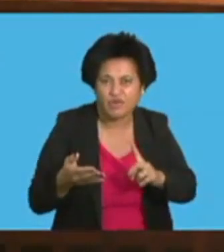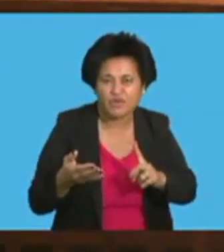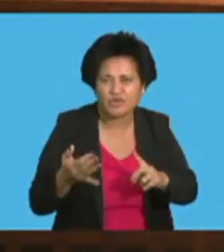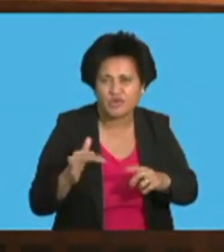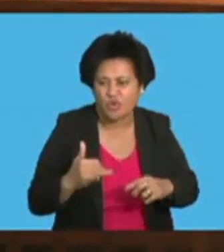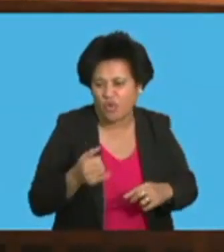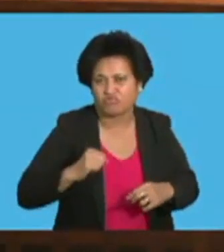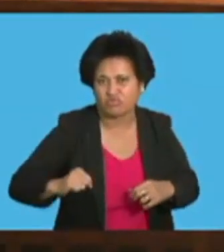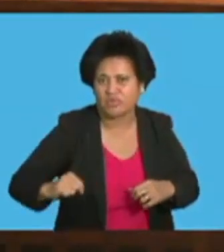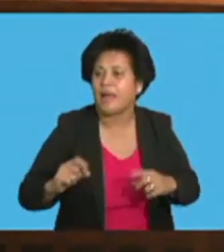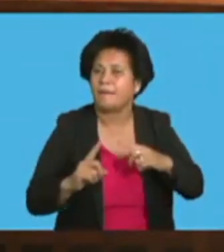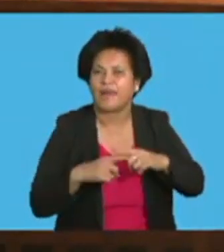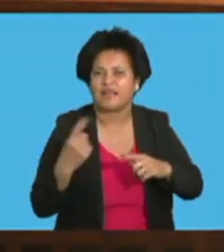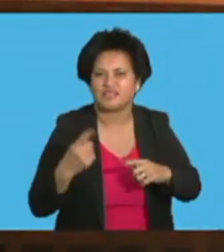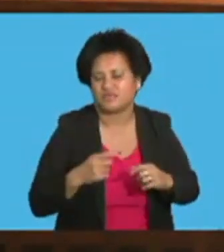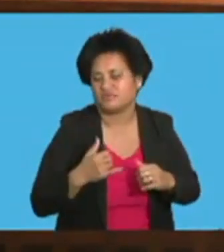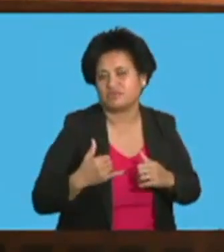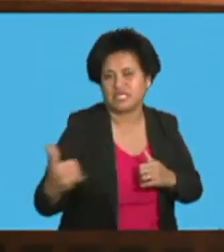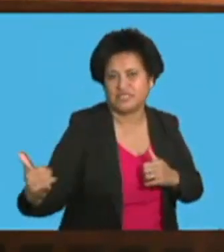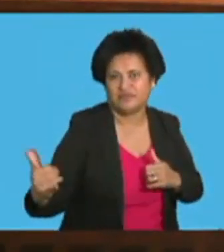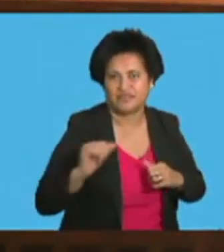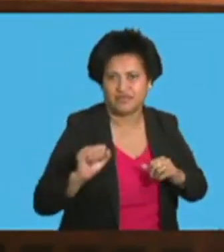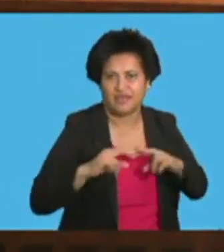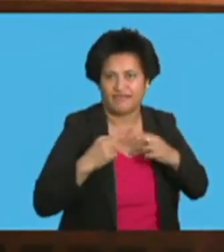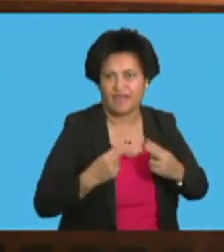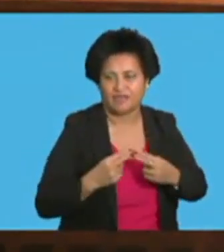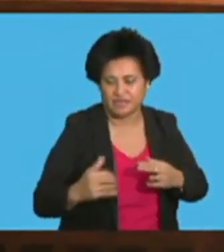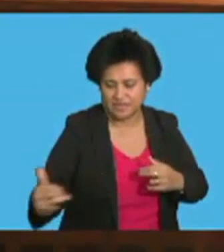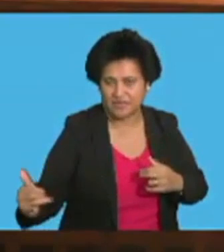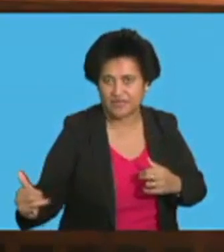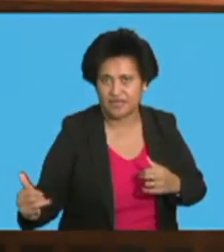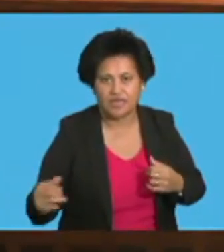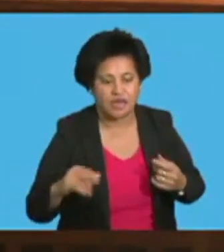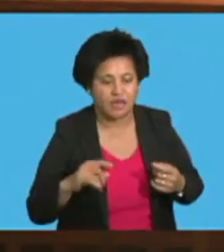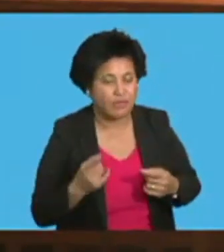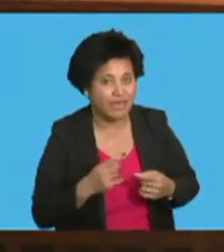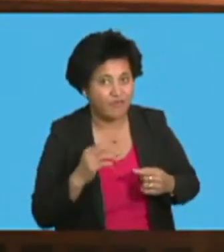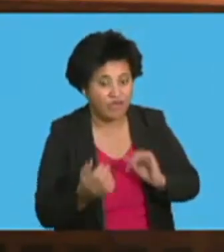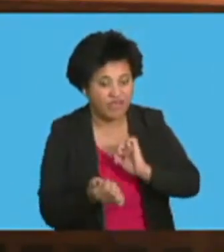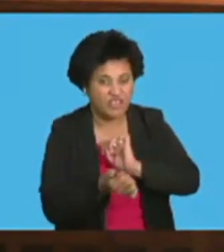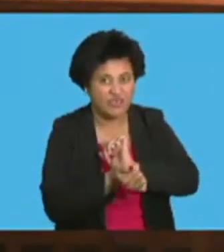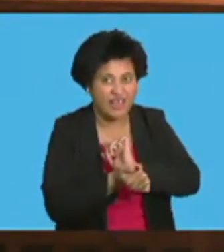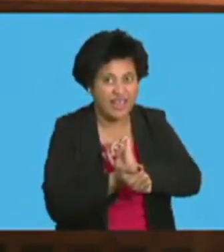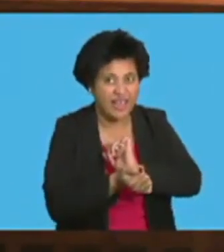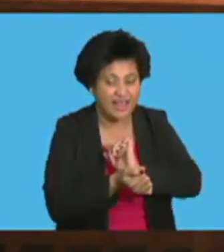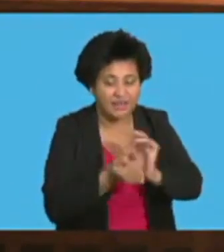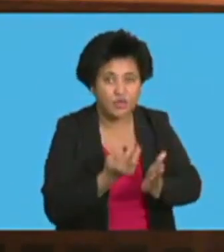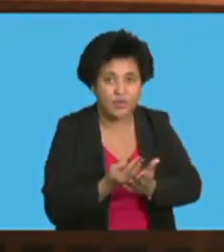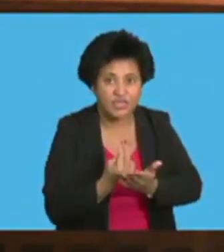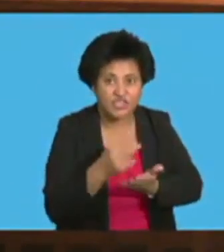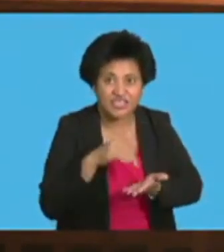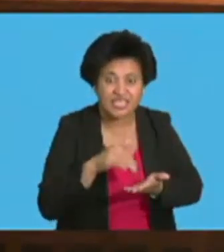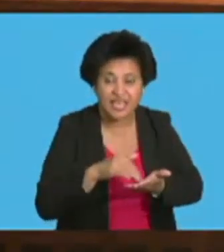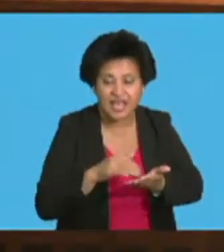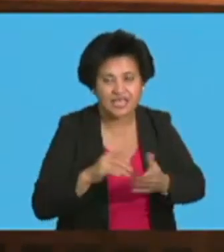have been abandoned by their families. This is with the exception of the Juvenile Rehabilitation Development Center, used to be known as the Suva